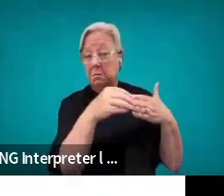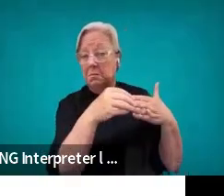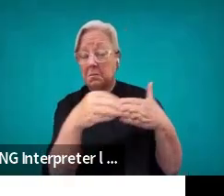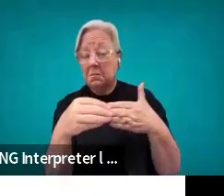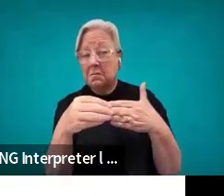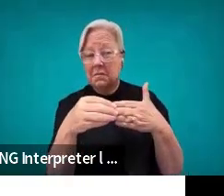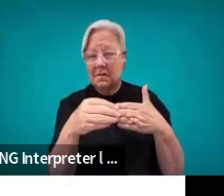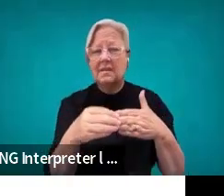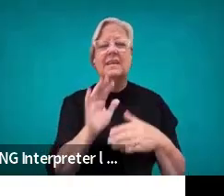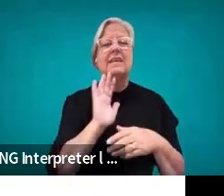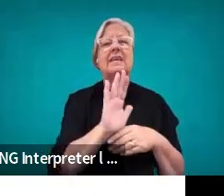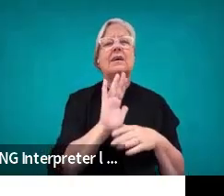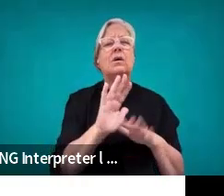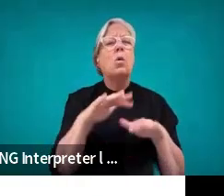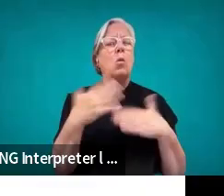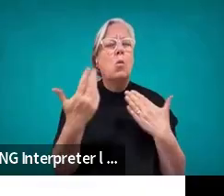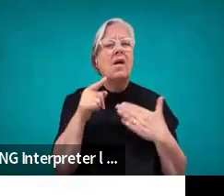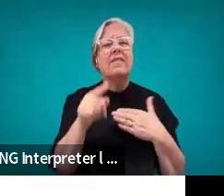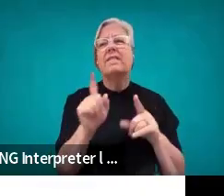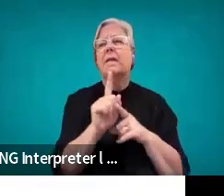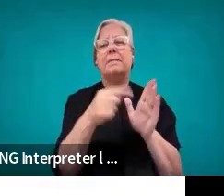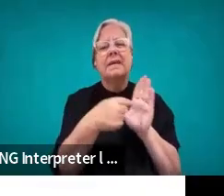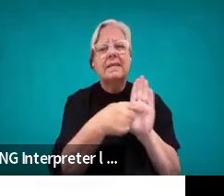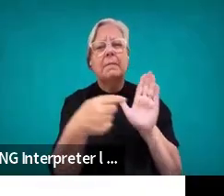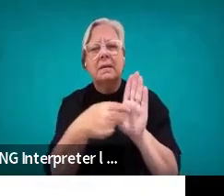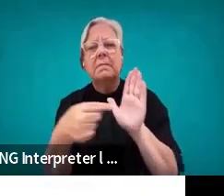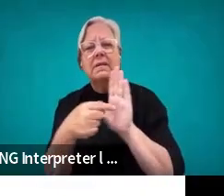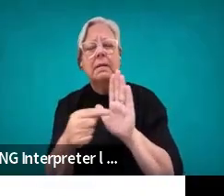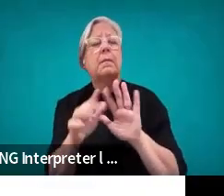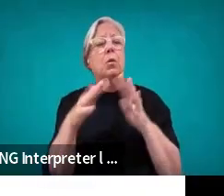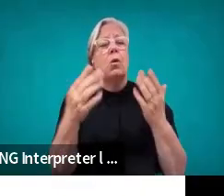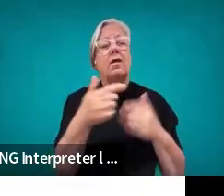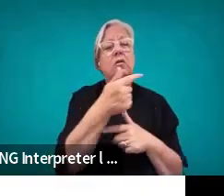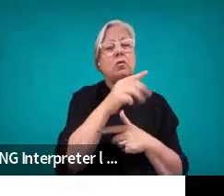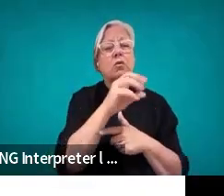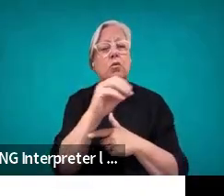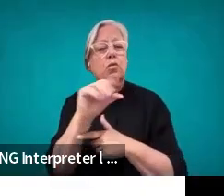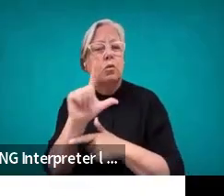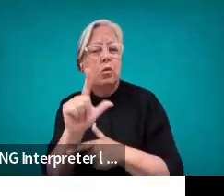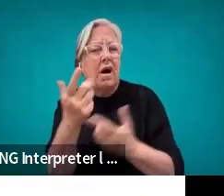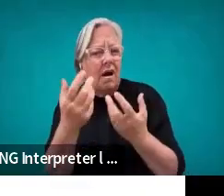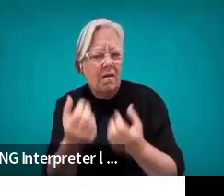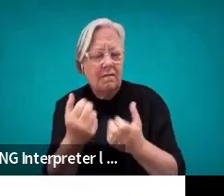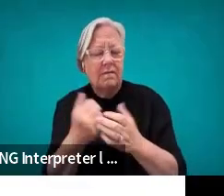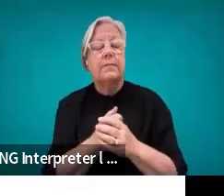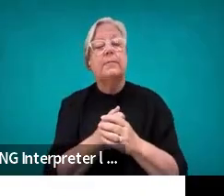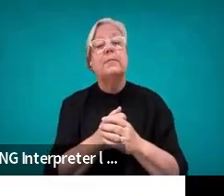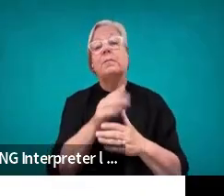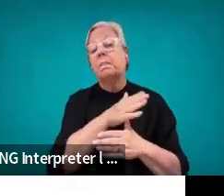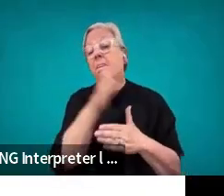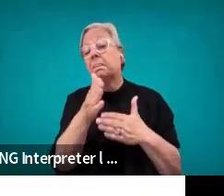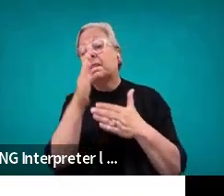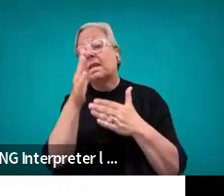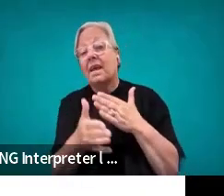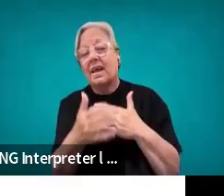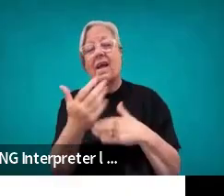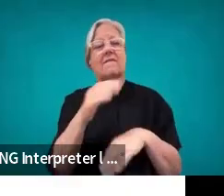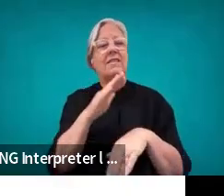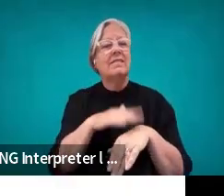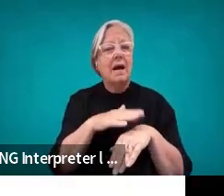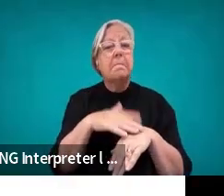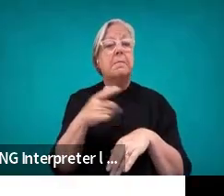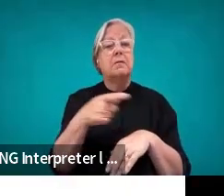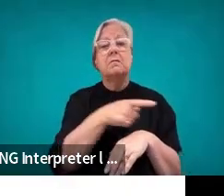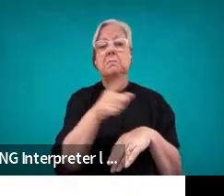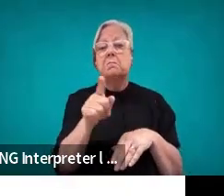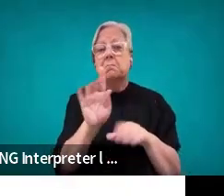principles, practical case studies, and available tools. Towards the end of the webinar, we will dedicate time for a question and answer